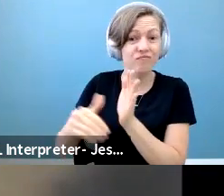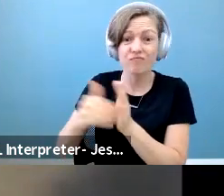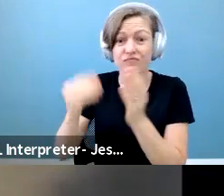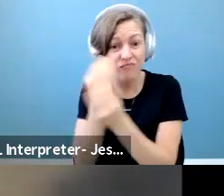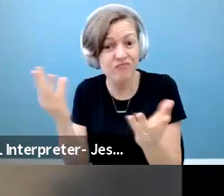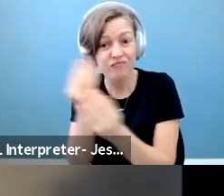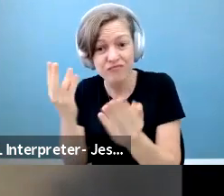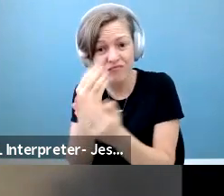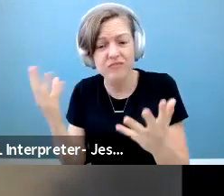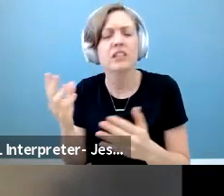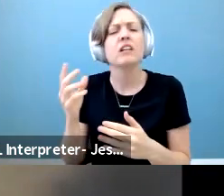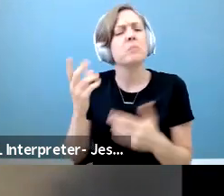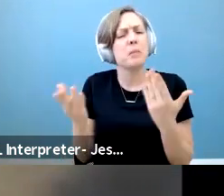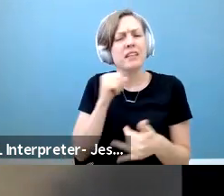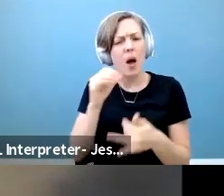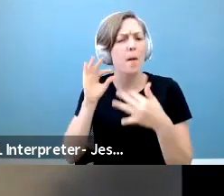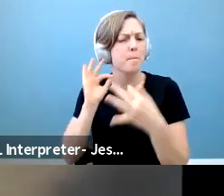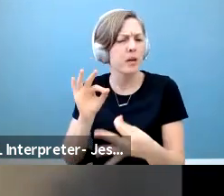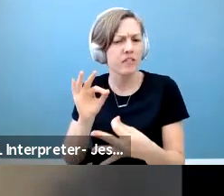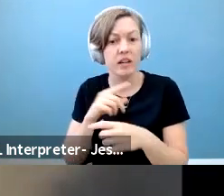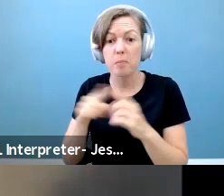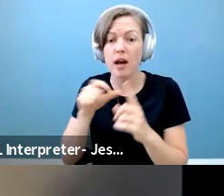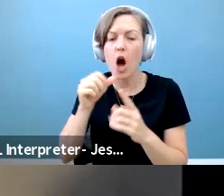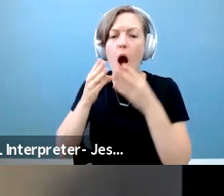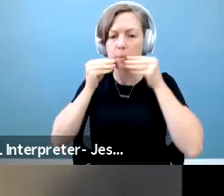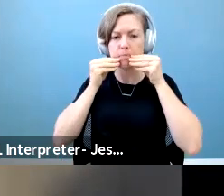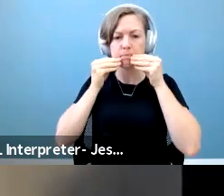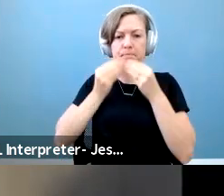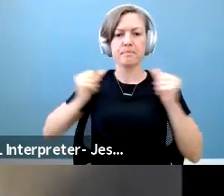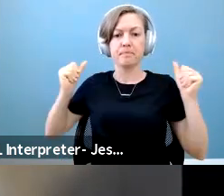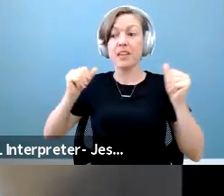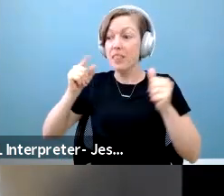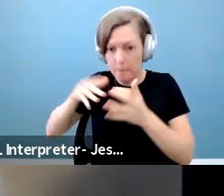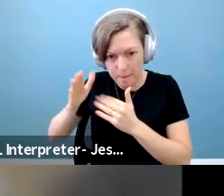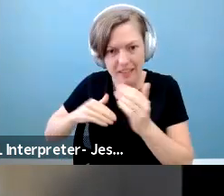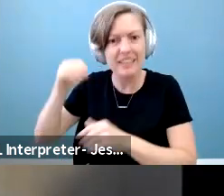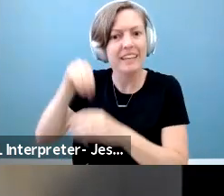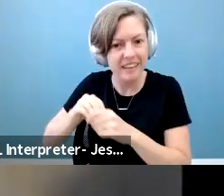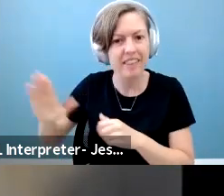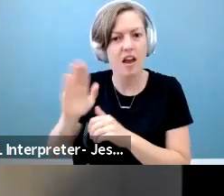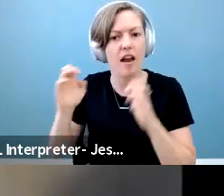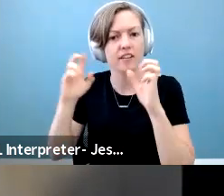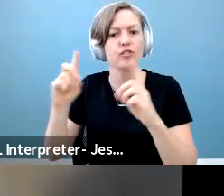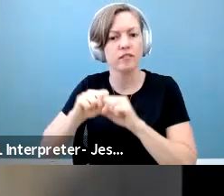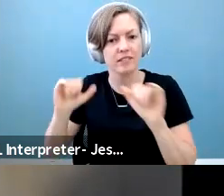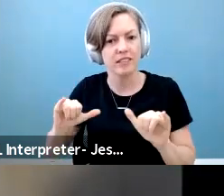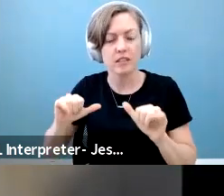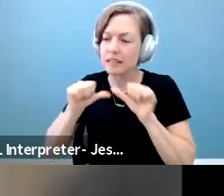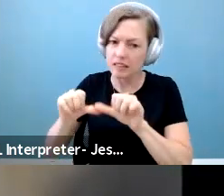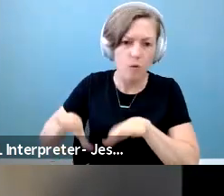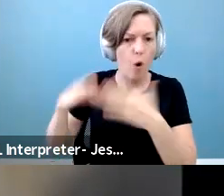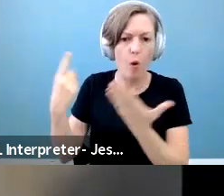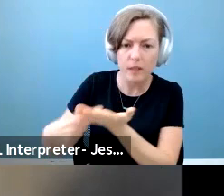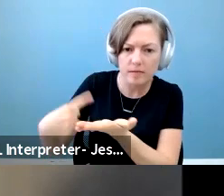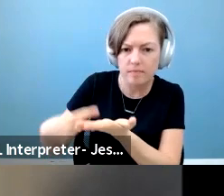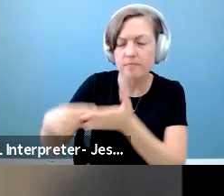be imperfect in their approach, but it's built into their education system to be having conversations about how